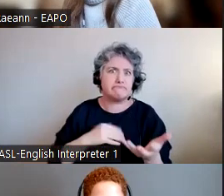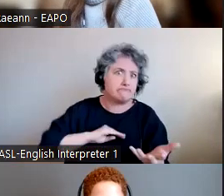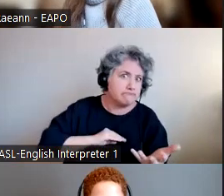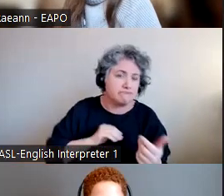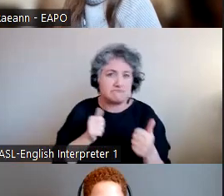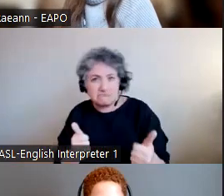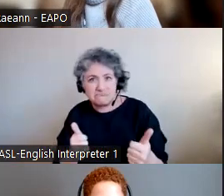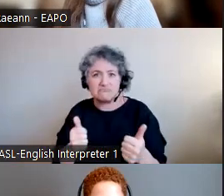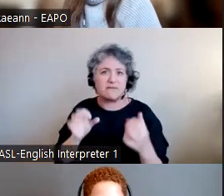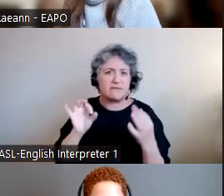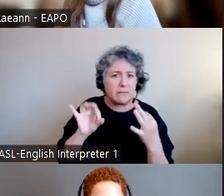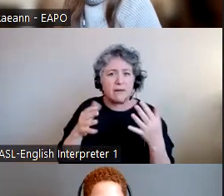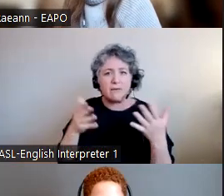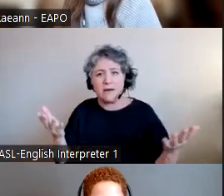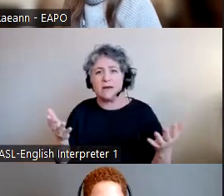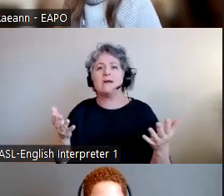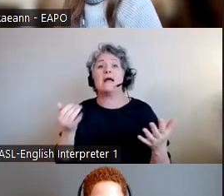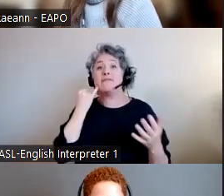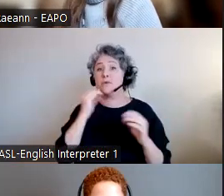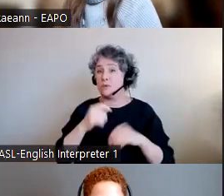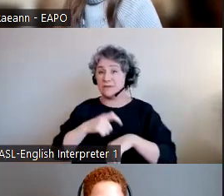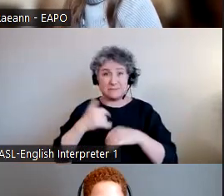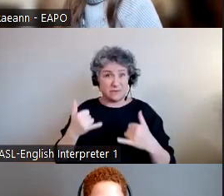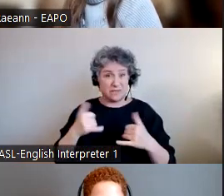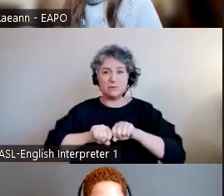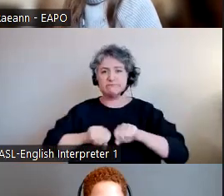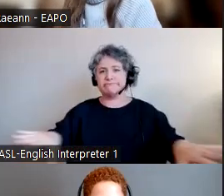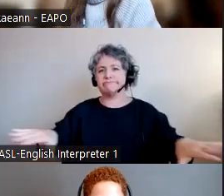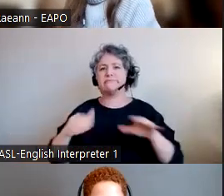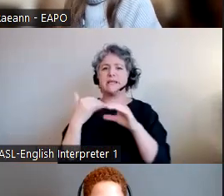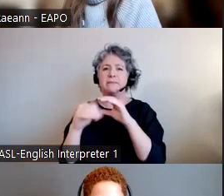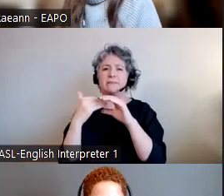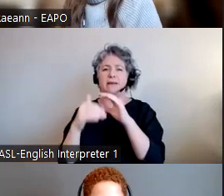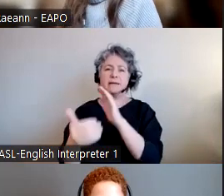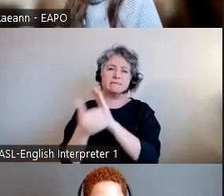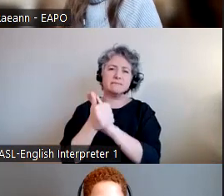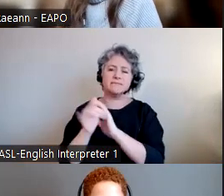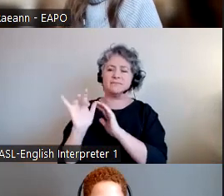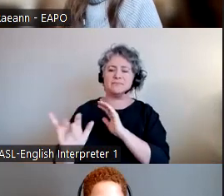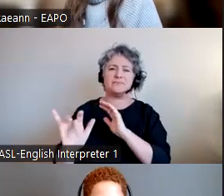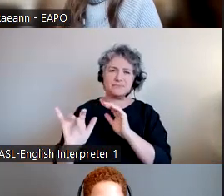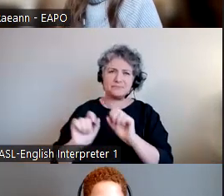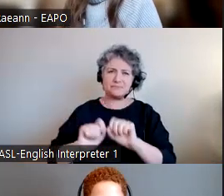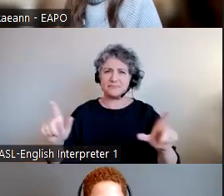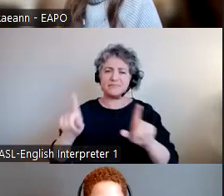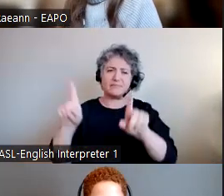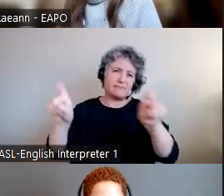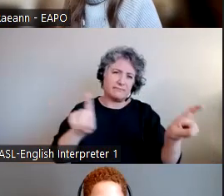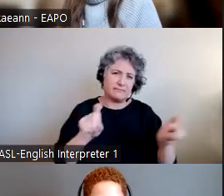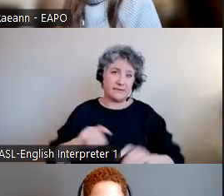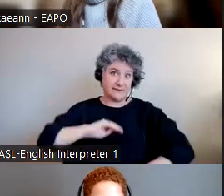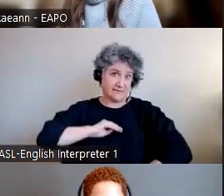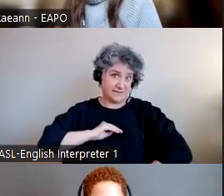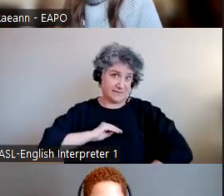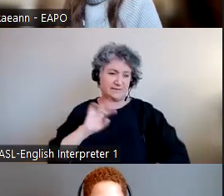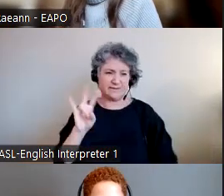don't have time to do that today. And lastly, I